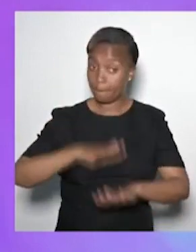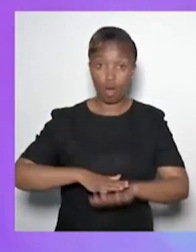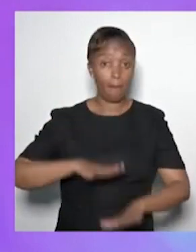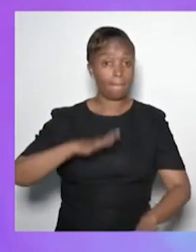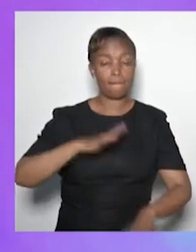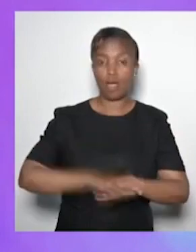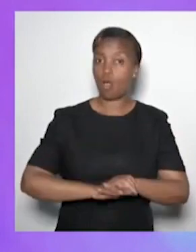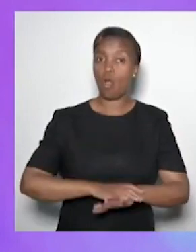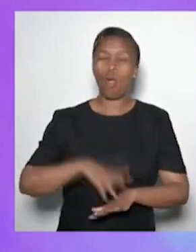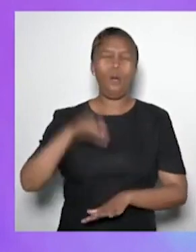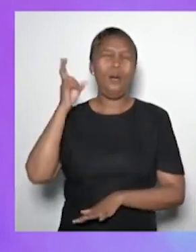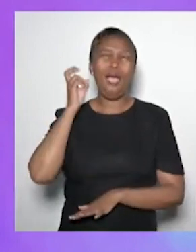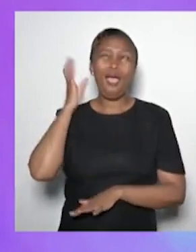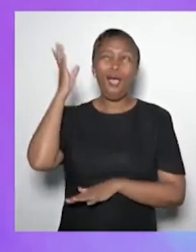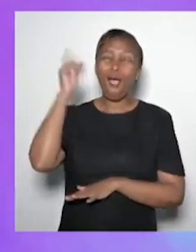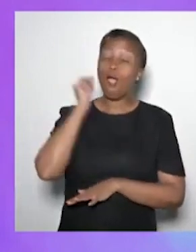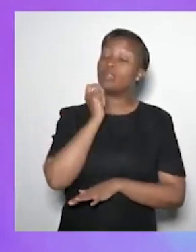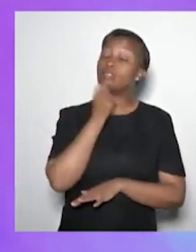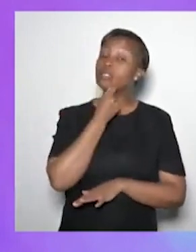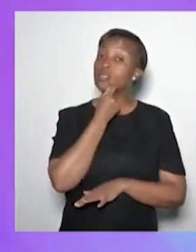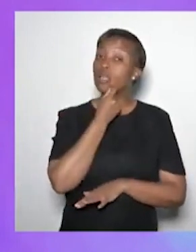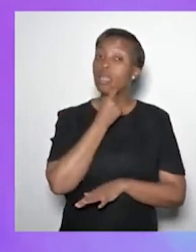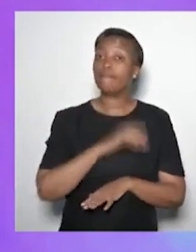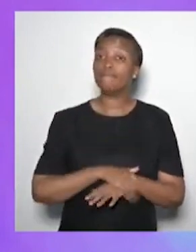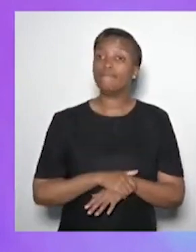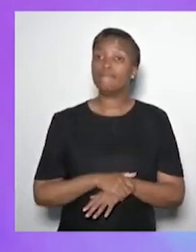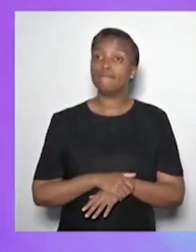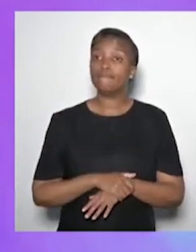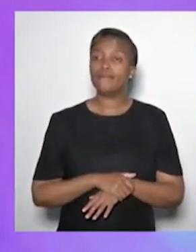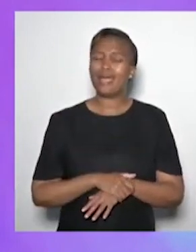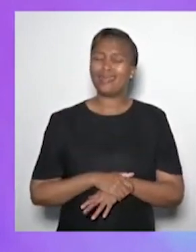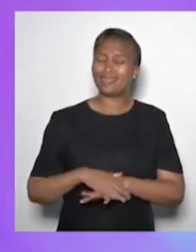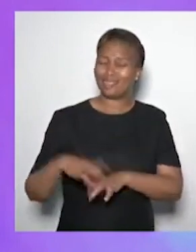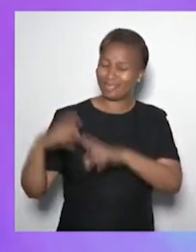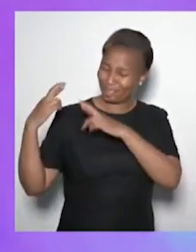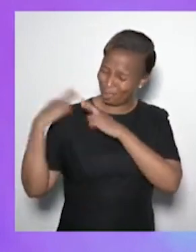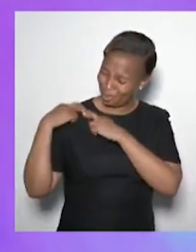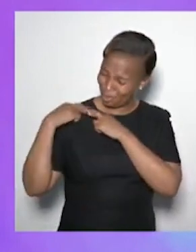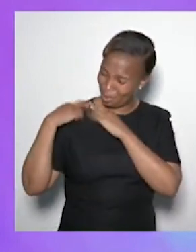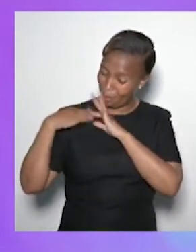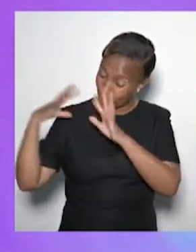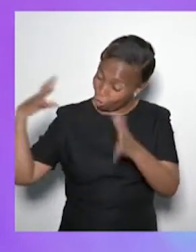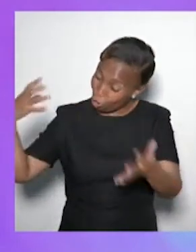I heard God say, take up the responsibility